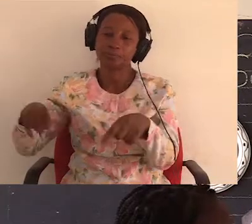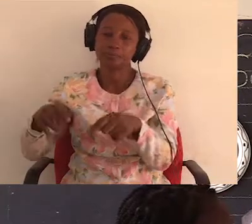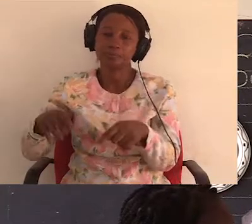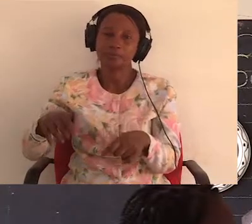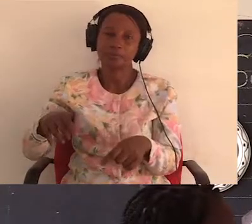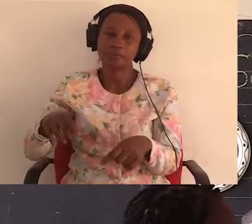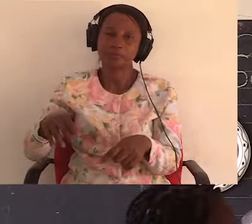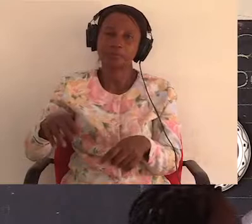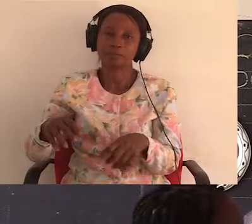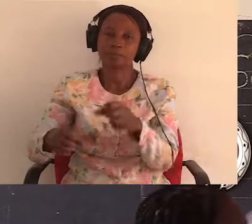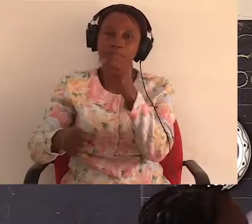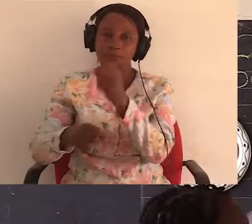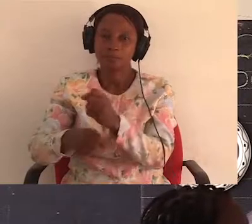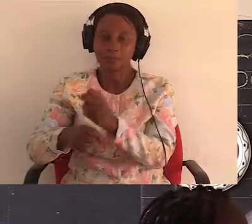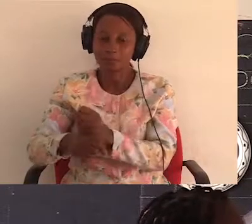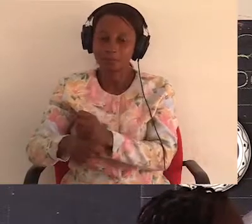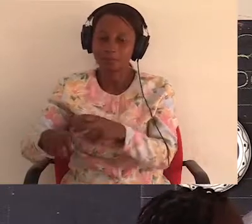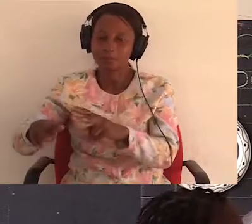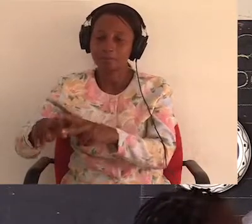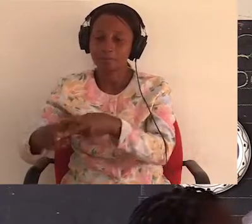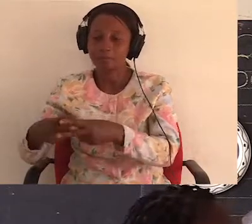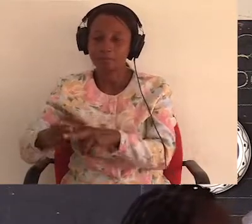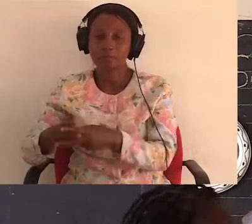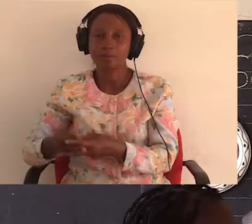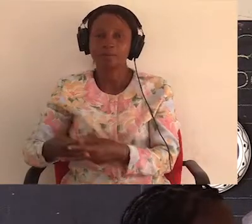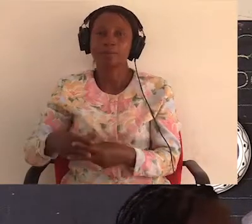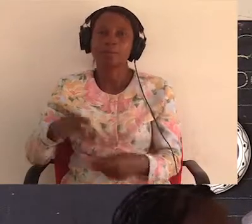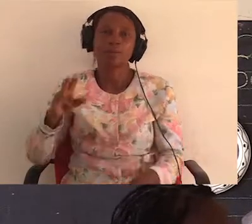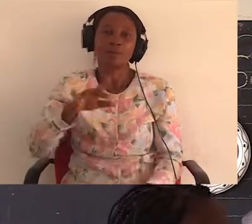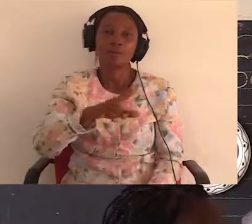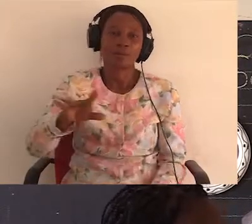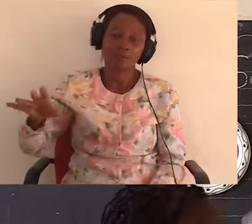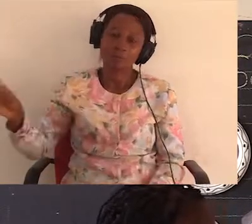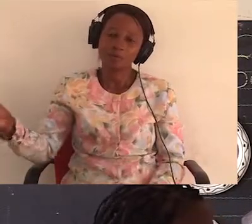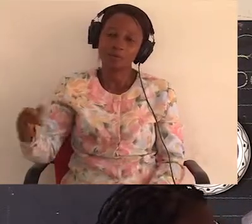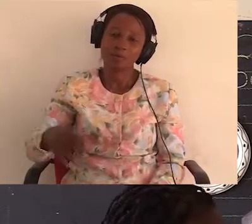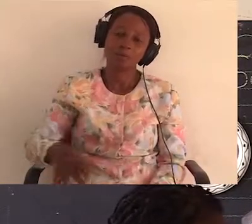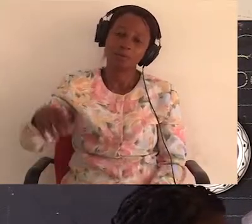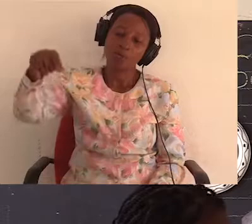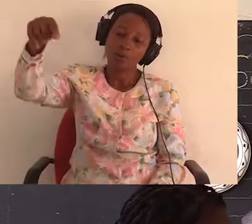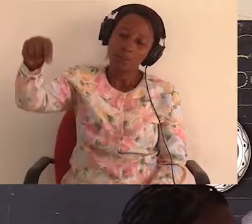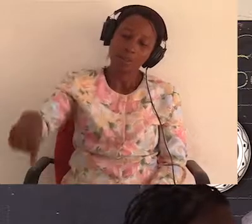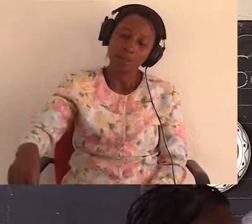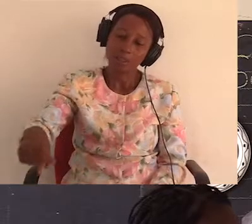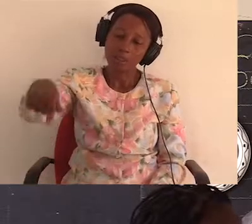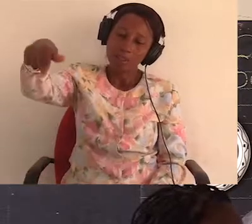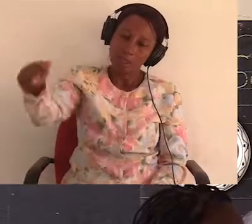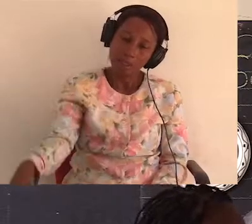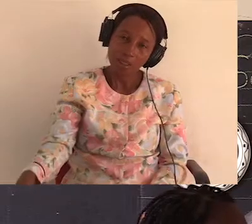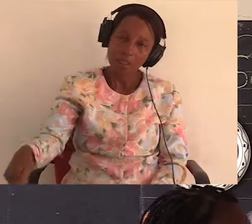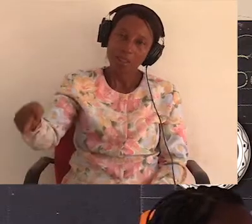making a gurgling sound, g, g, g, gurgle.